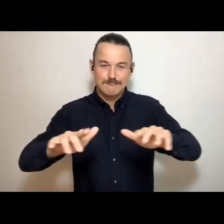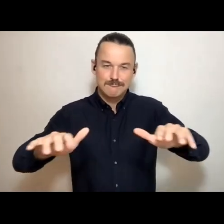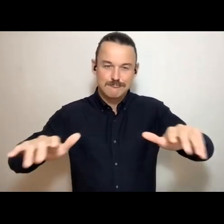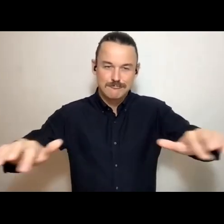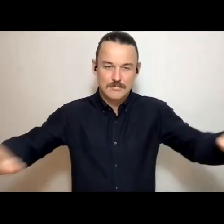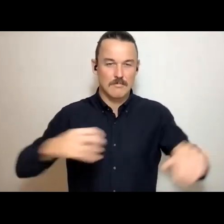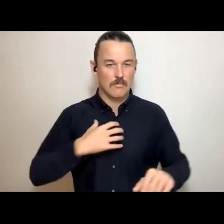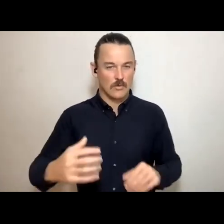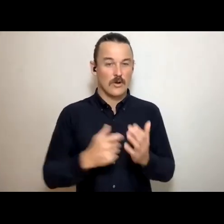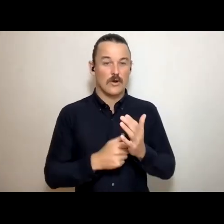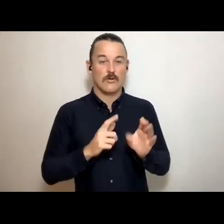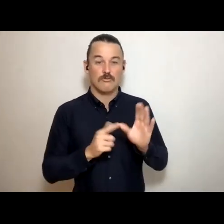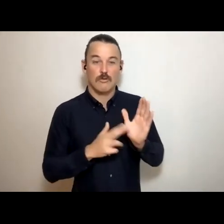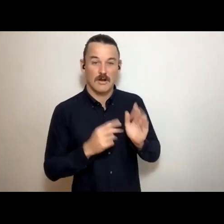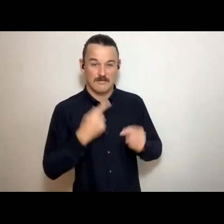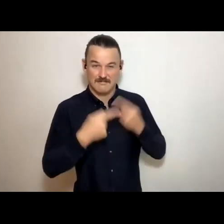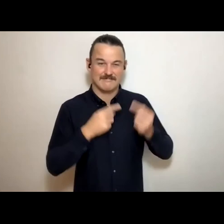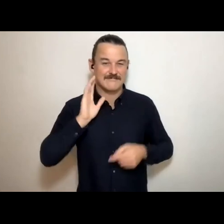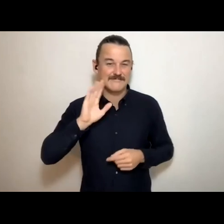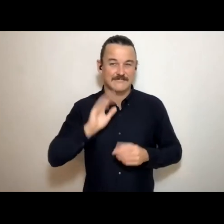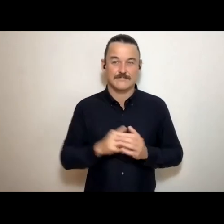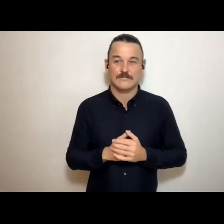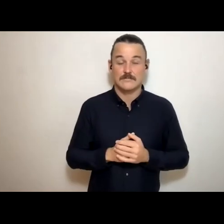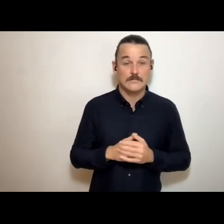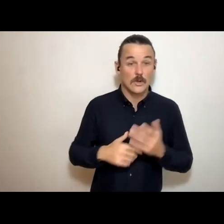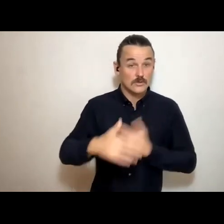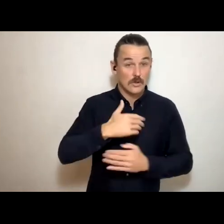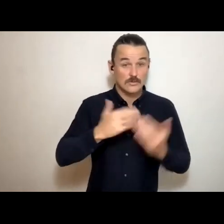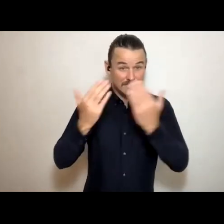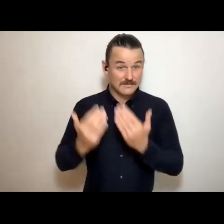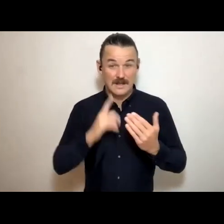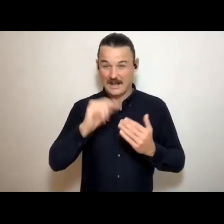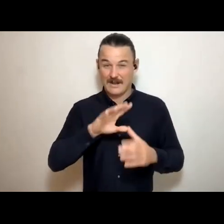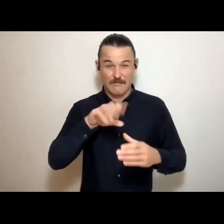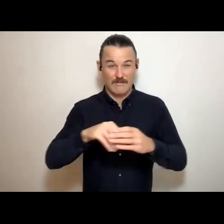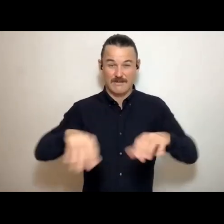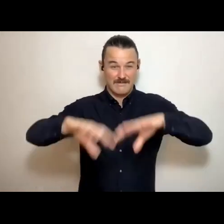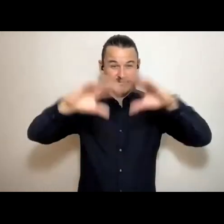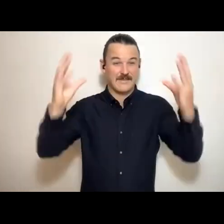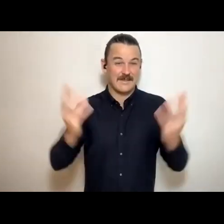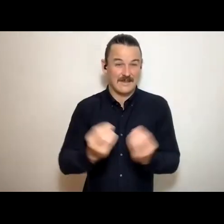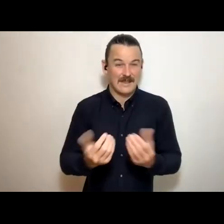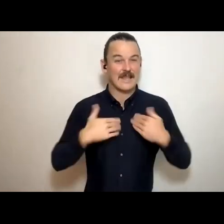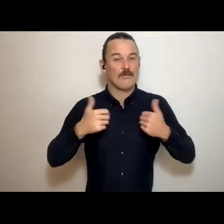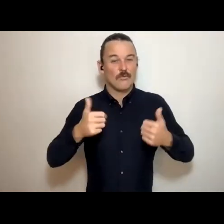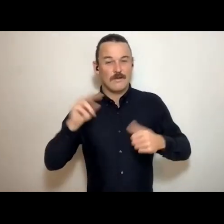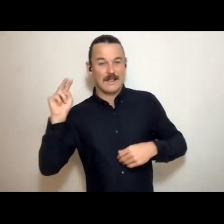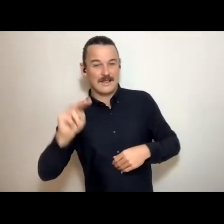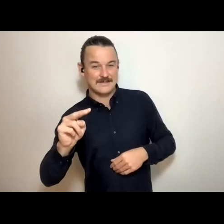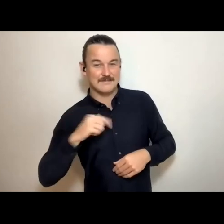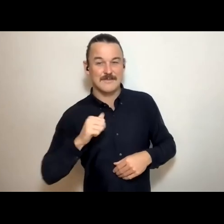uh, sociology can be throughout everything and can provide us a lens. And, and thanks very much. I'm going to finish there short and sweet.